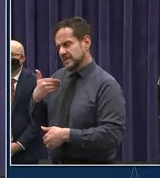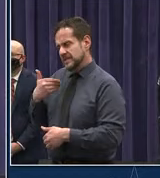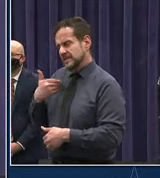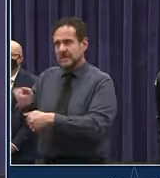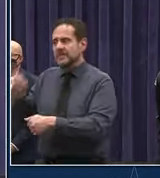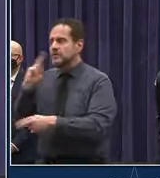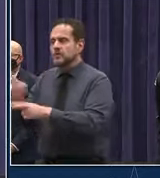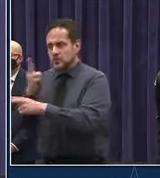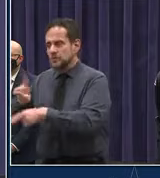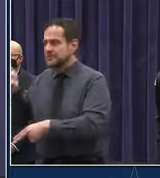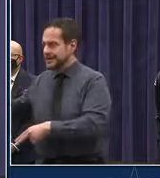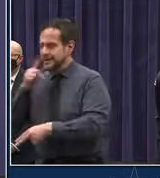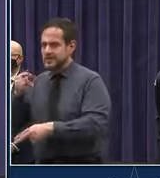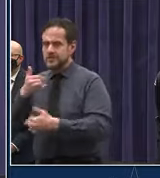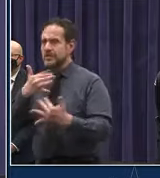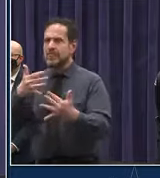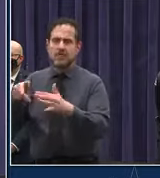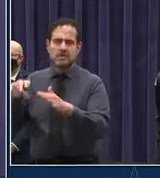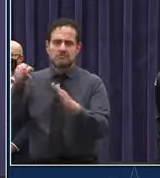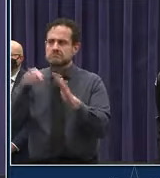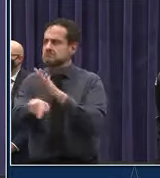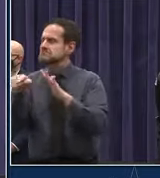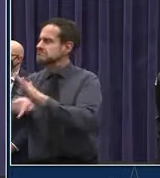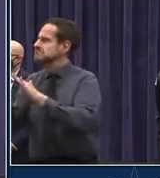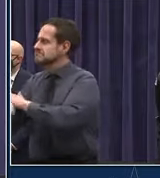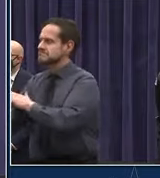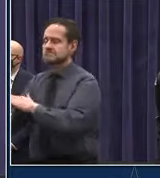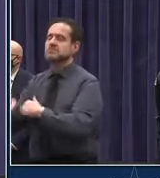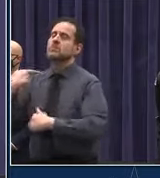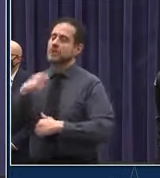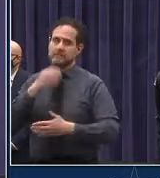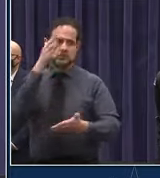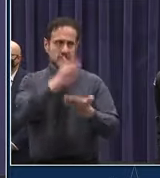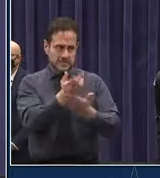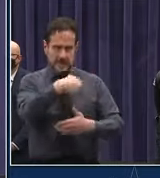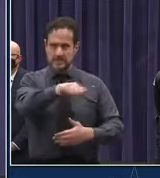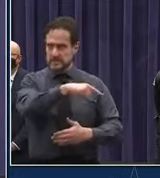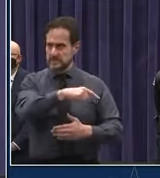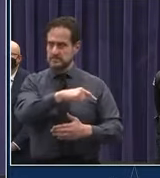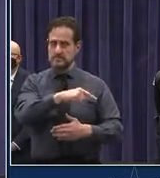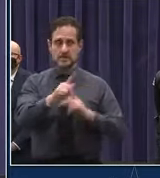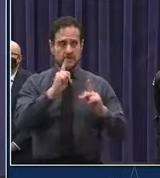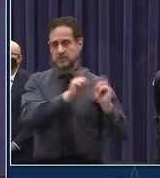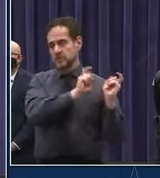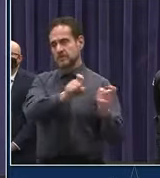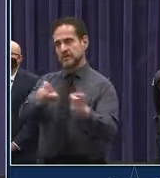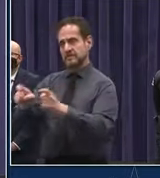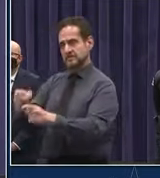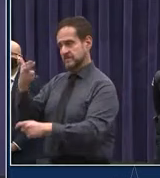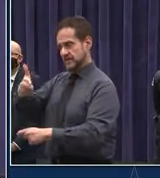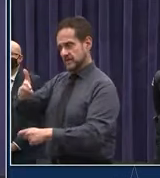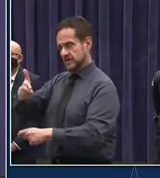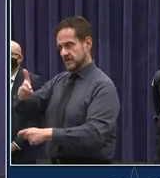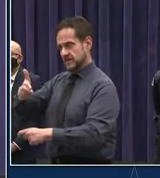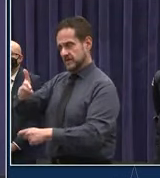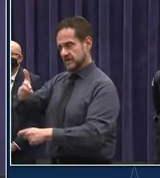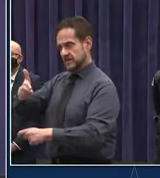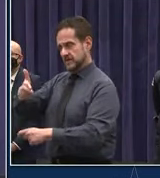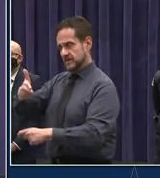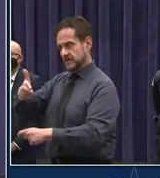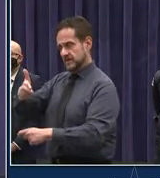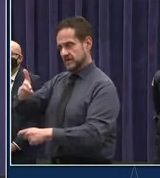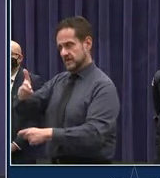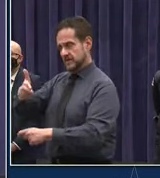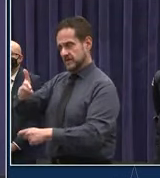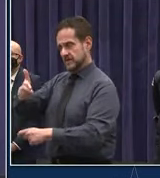Anyone who gives a gun to a young person and puts it in their hands, knowing that this young child is too immature